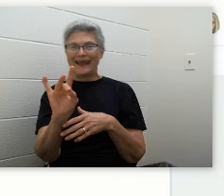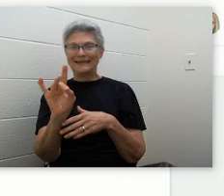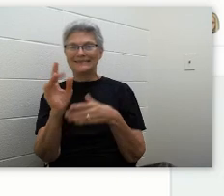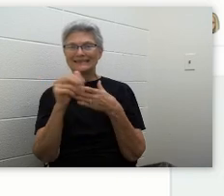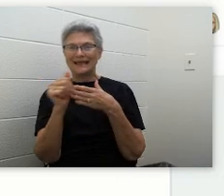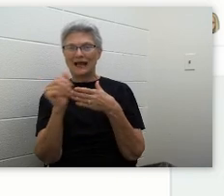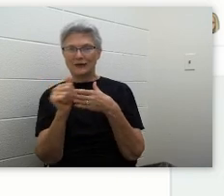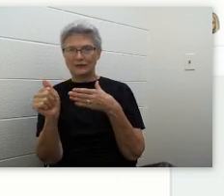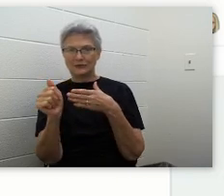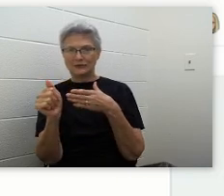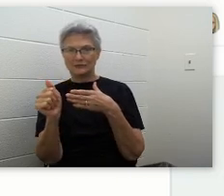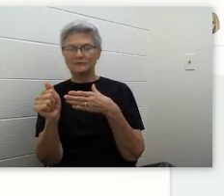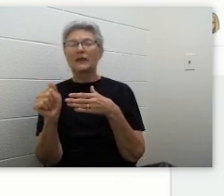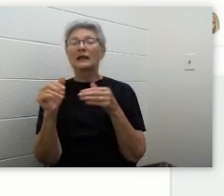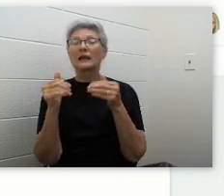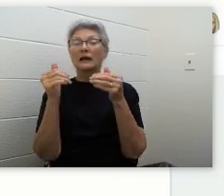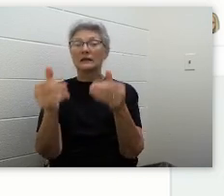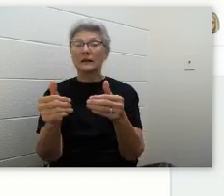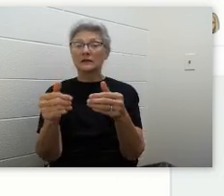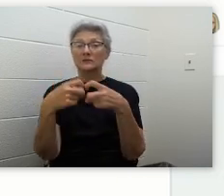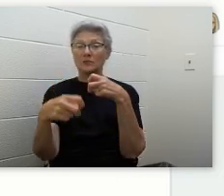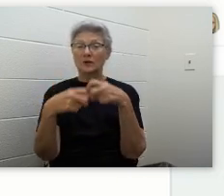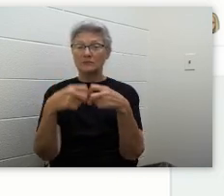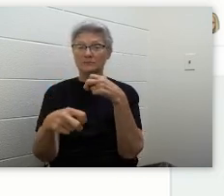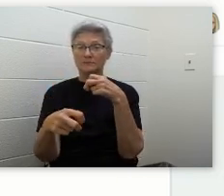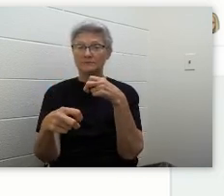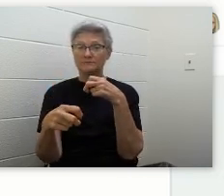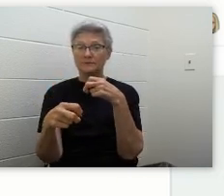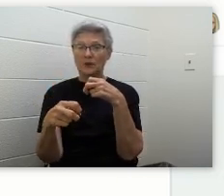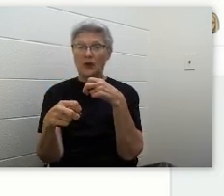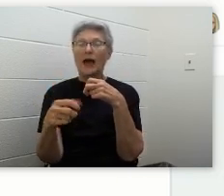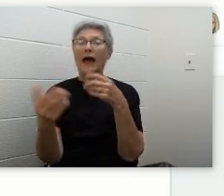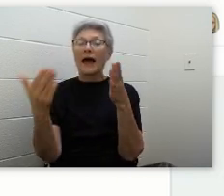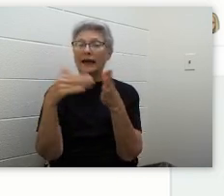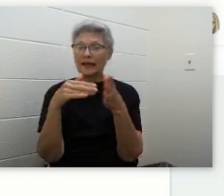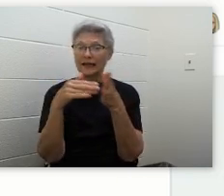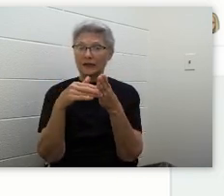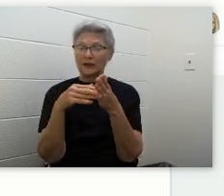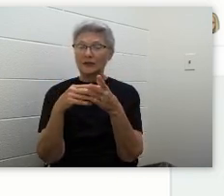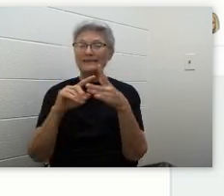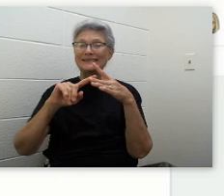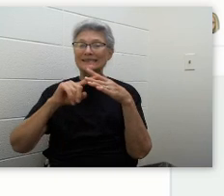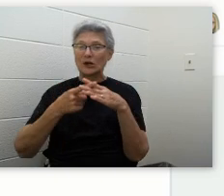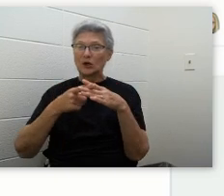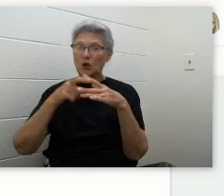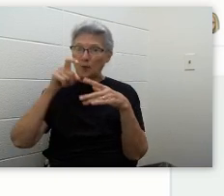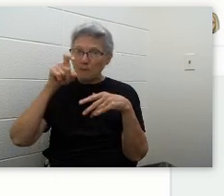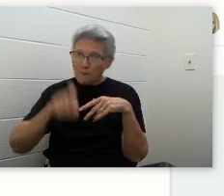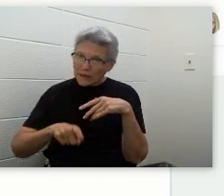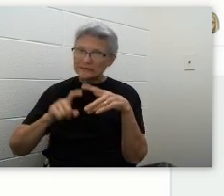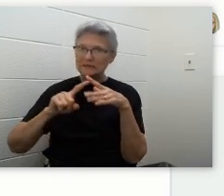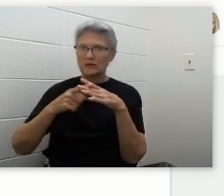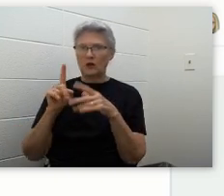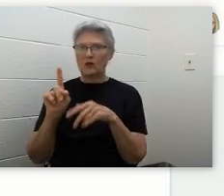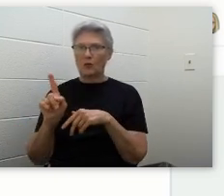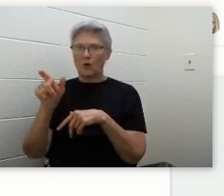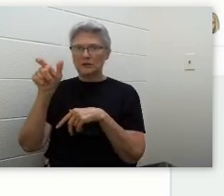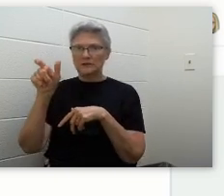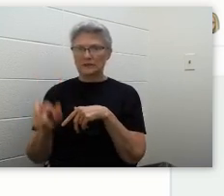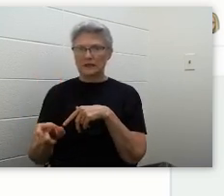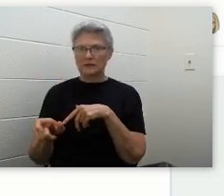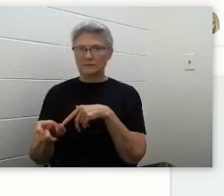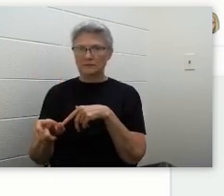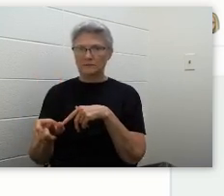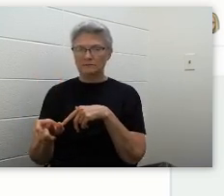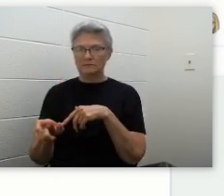24,738. Now let's go ahead and let's work on our next problem. We're gonna, again, go ahead and start. You have to start in your ones column,